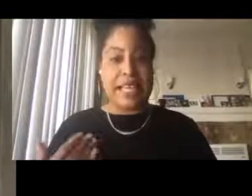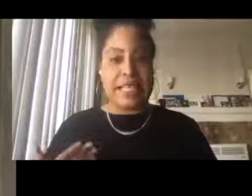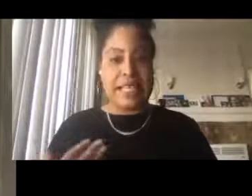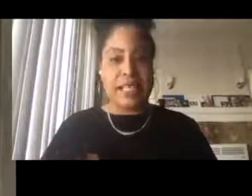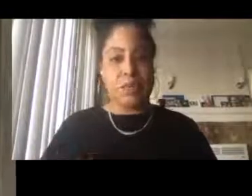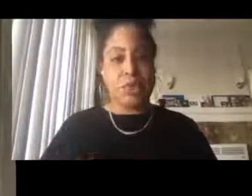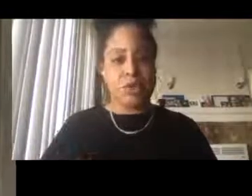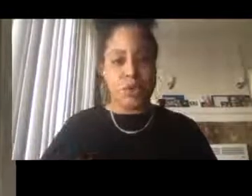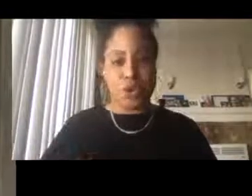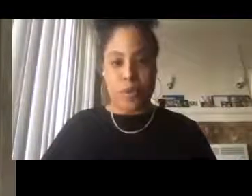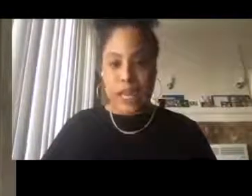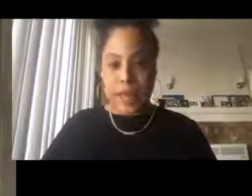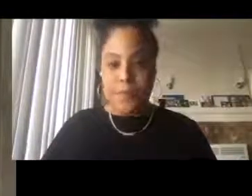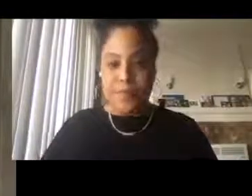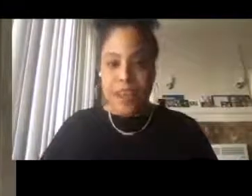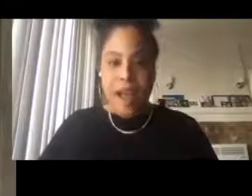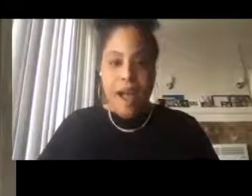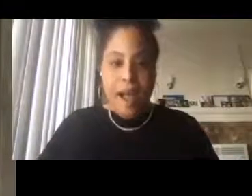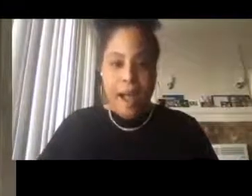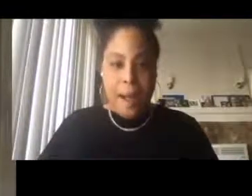and accessible social media.